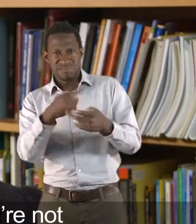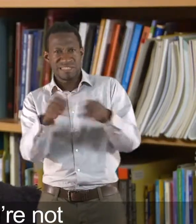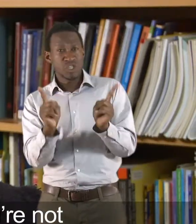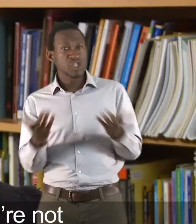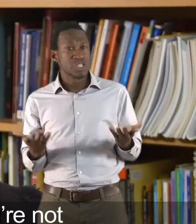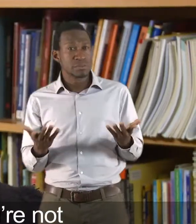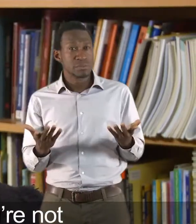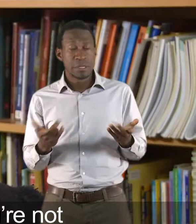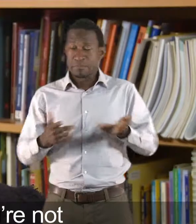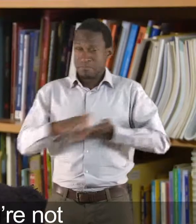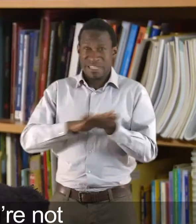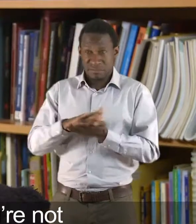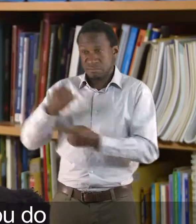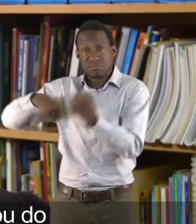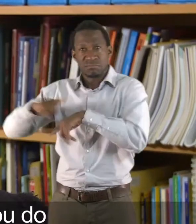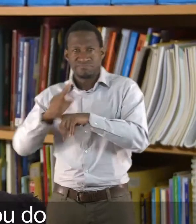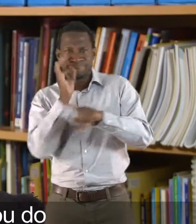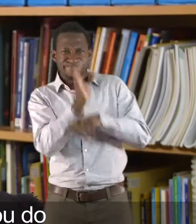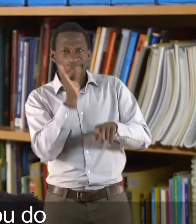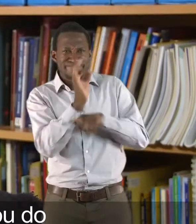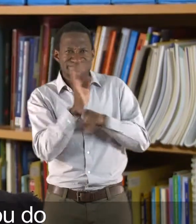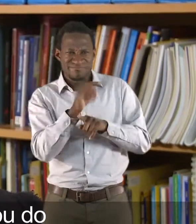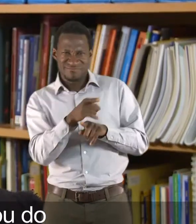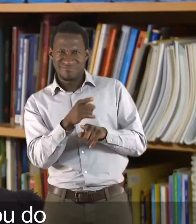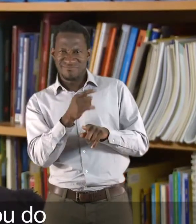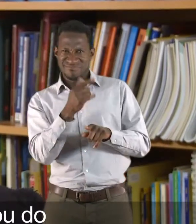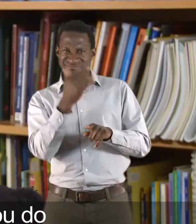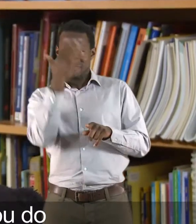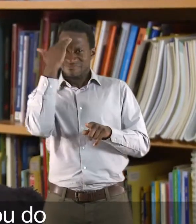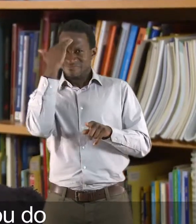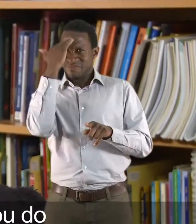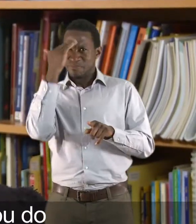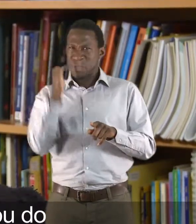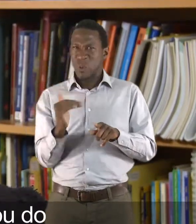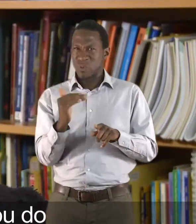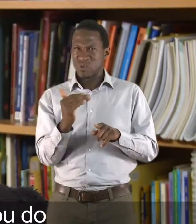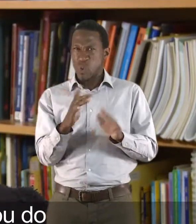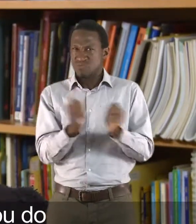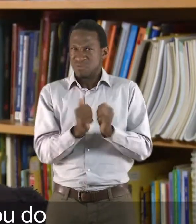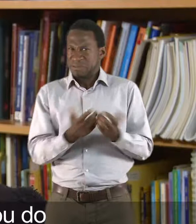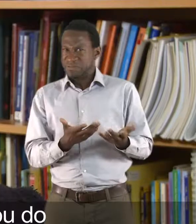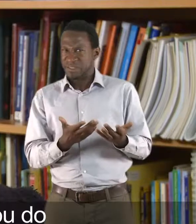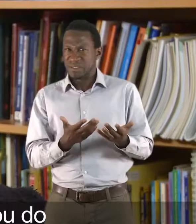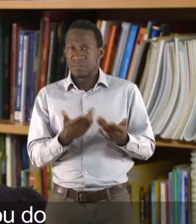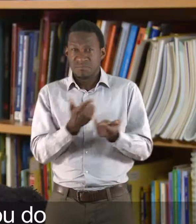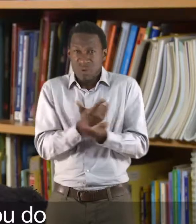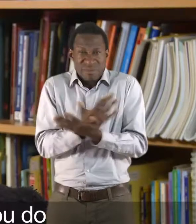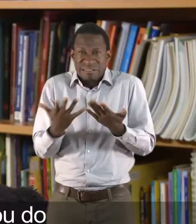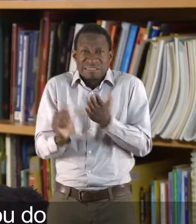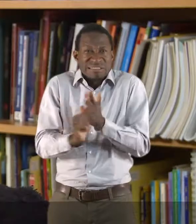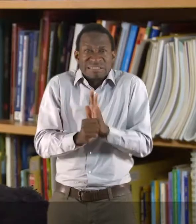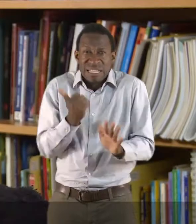age appropriate, socially immature. There's so many skills that you do gain from being part of